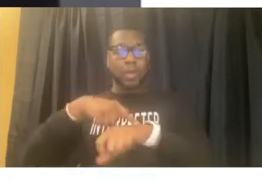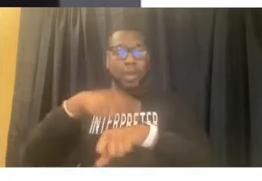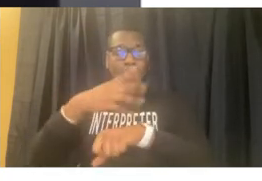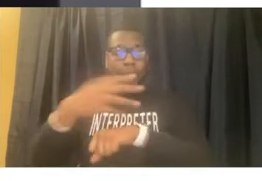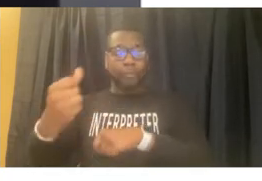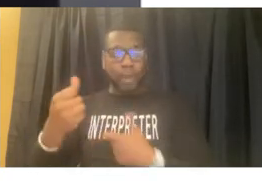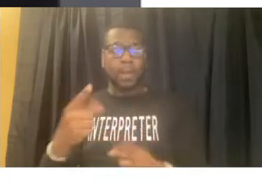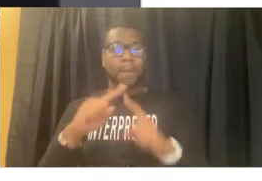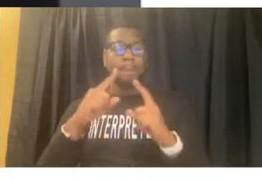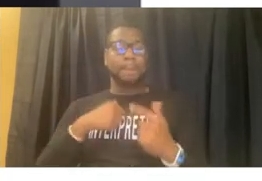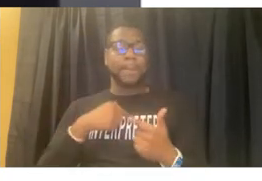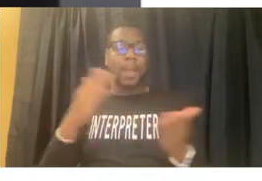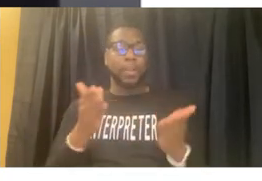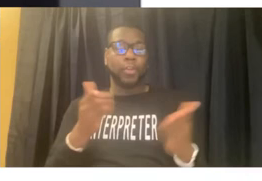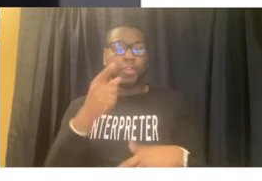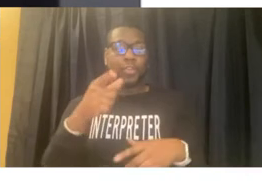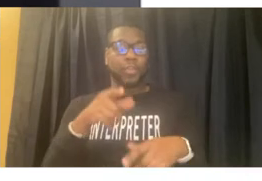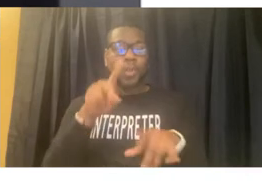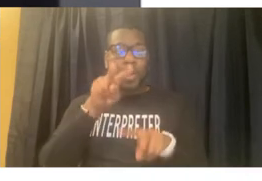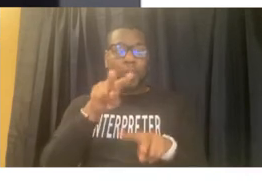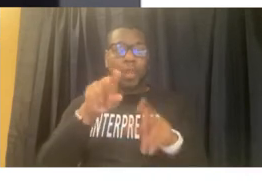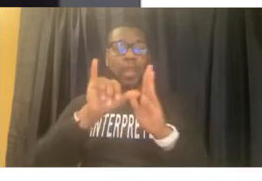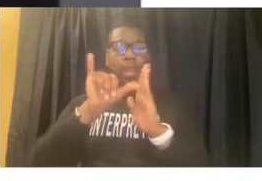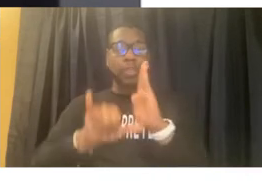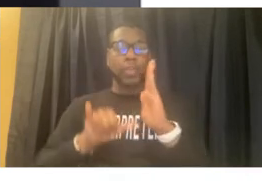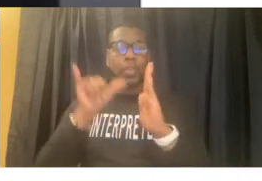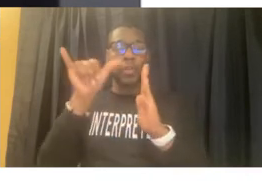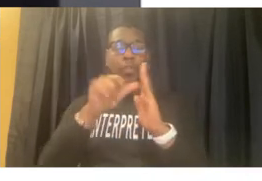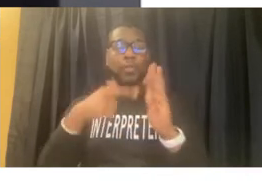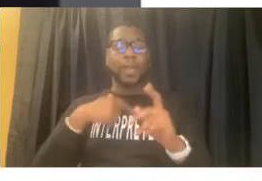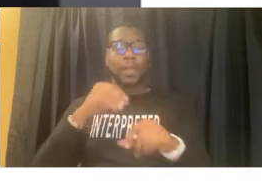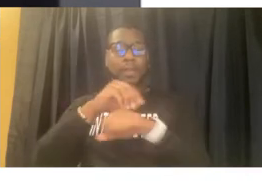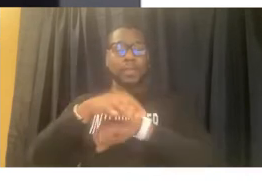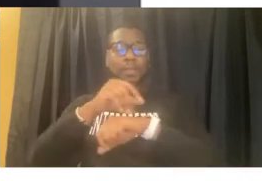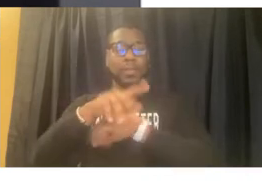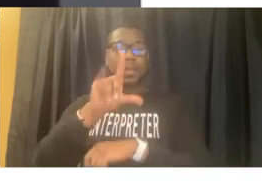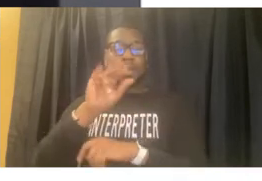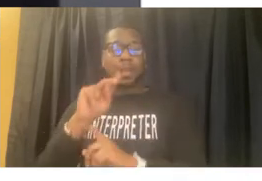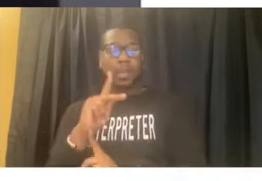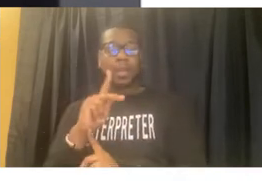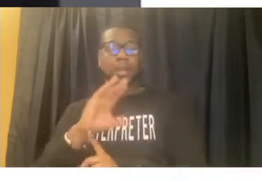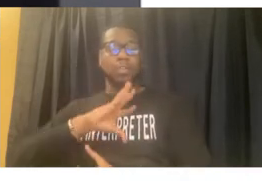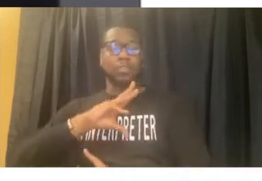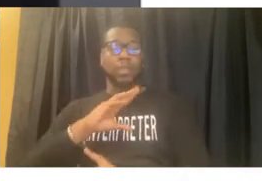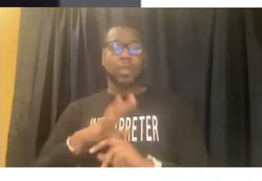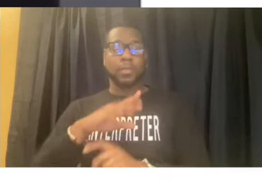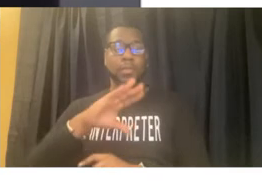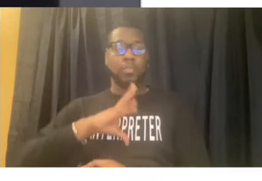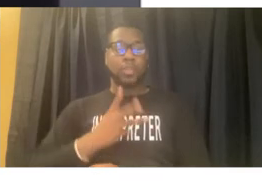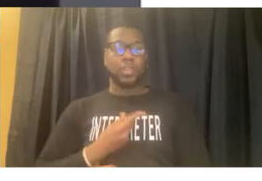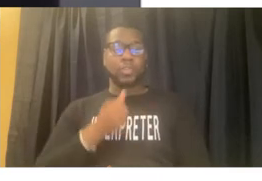look at YouTube, type in, and I can send the link in the chat box, Trans Women Talk About Sexual Assault. And it talks about the